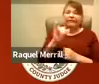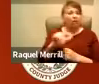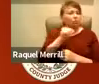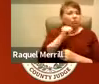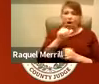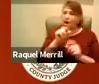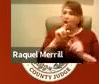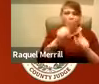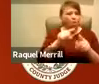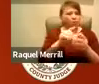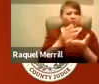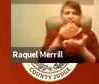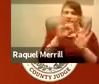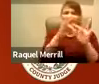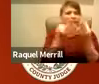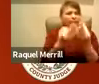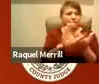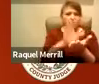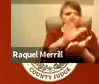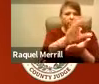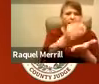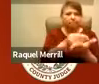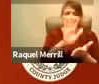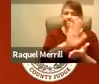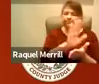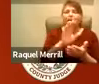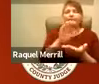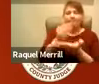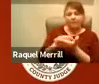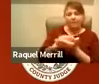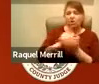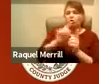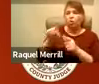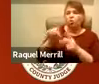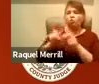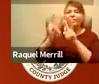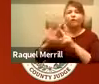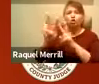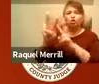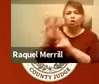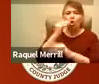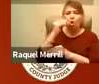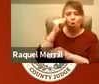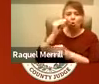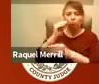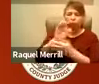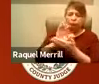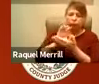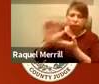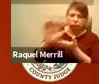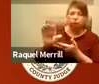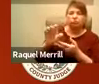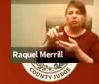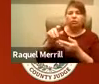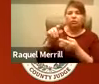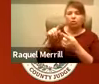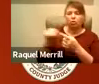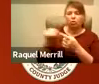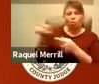This is something that's going to go to the funeral homes, to the people that actually are providing the service.